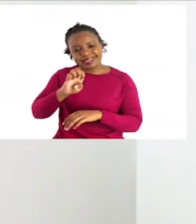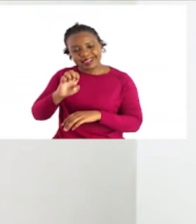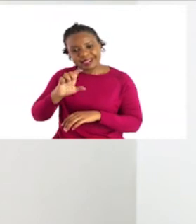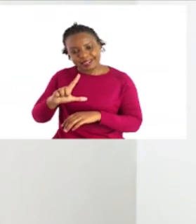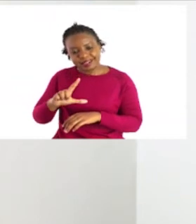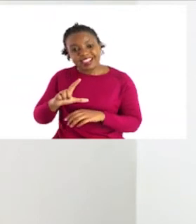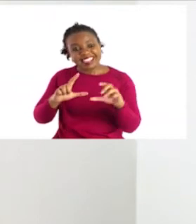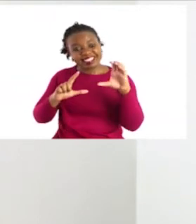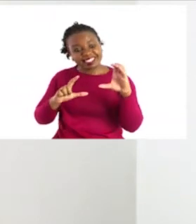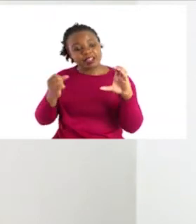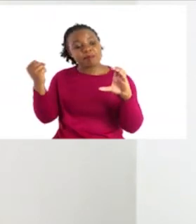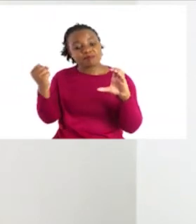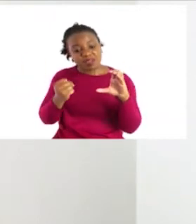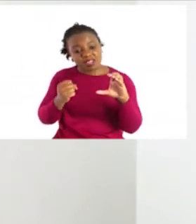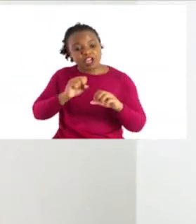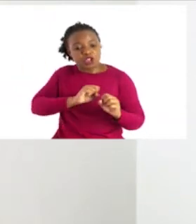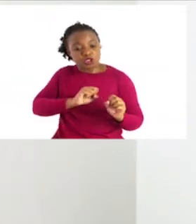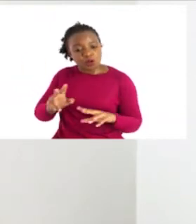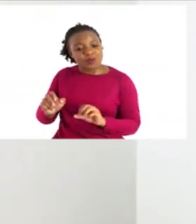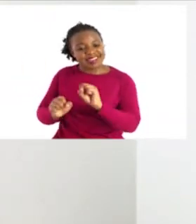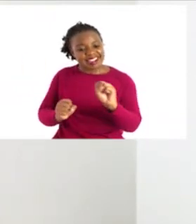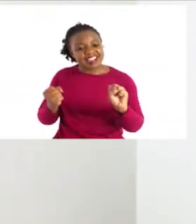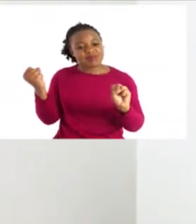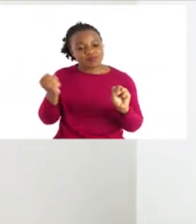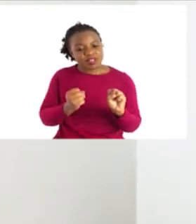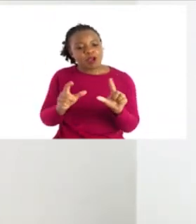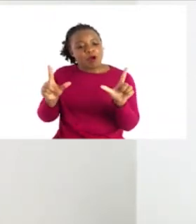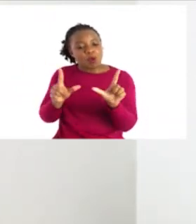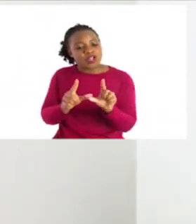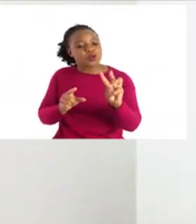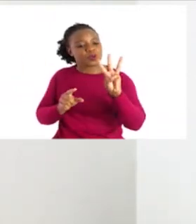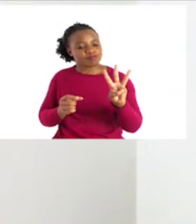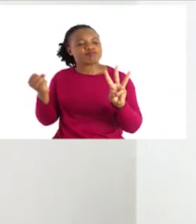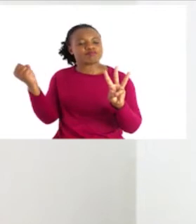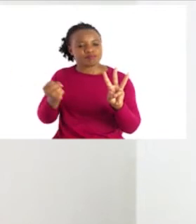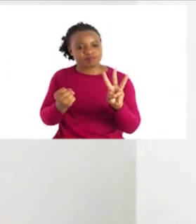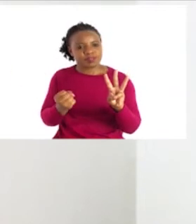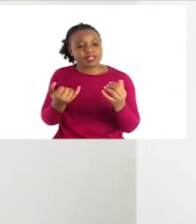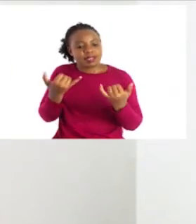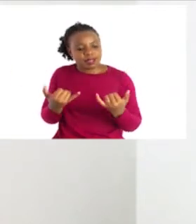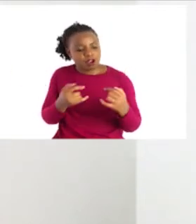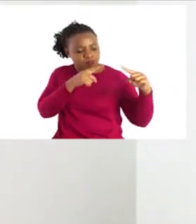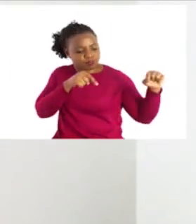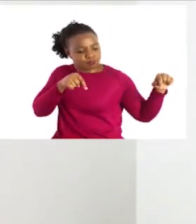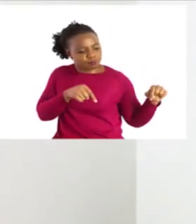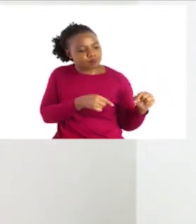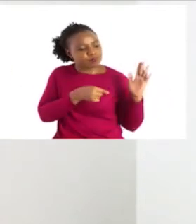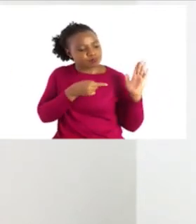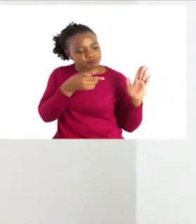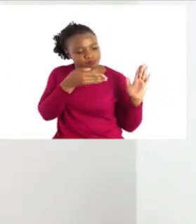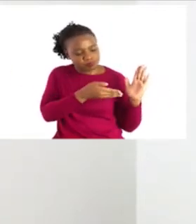ShopRite, Windhoek. Now, we are going to look on the board and see if we can